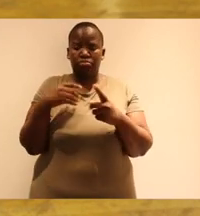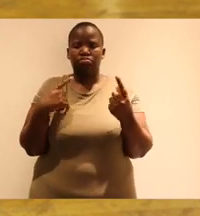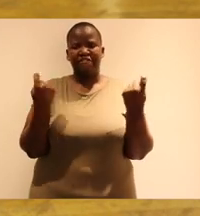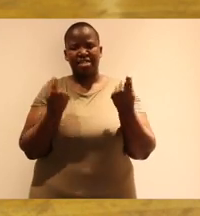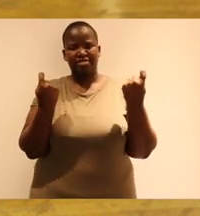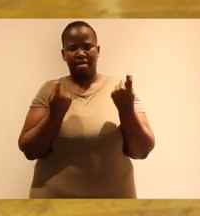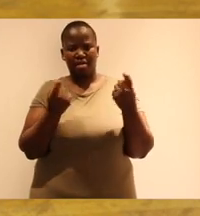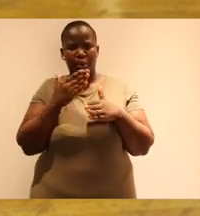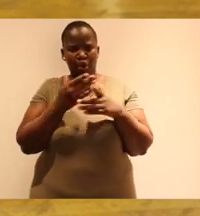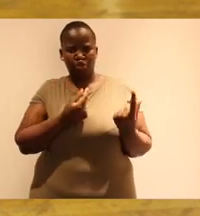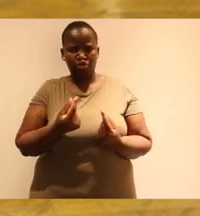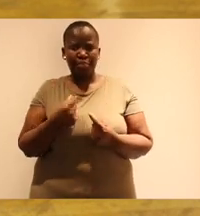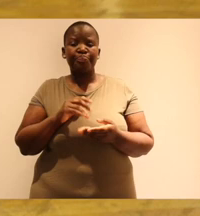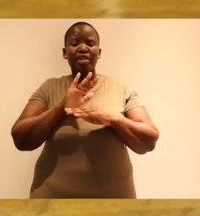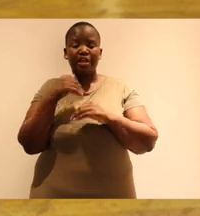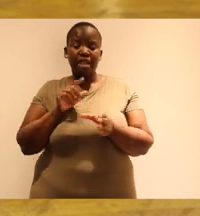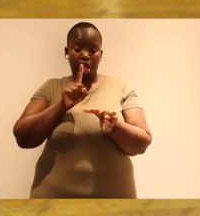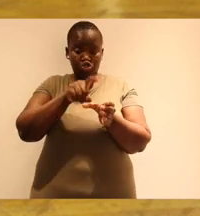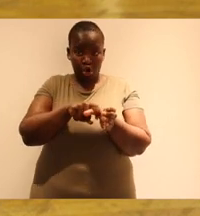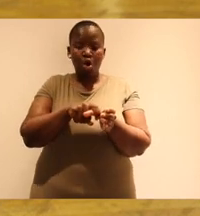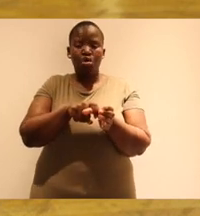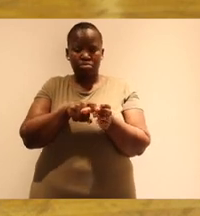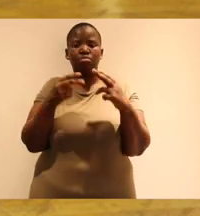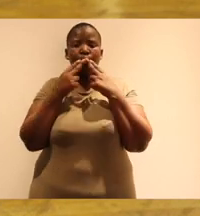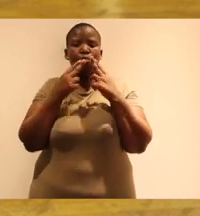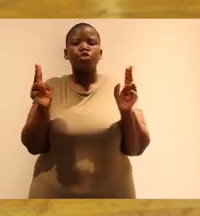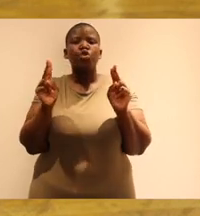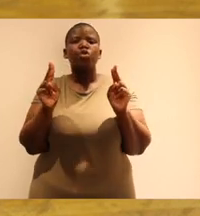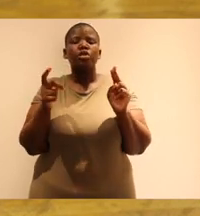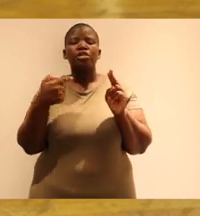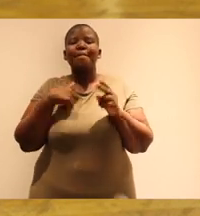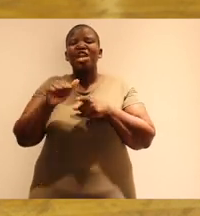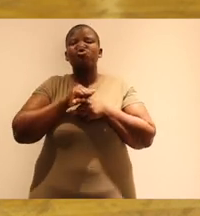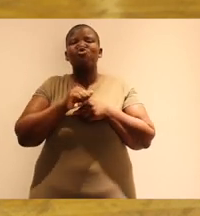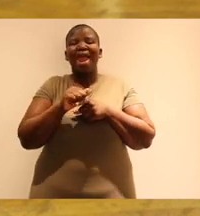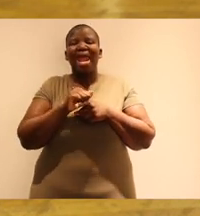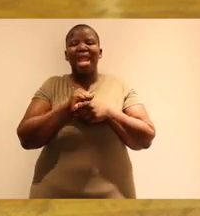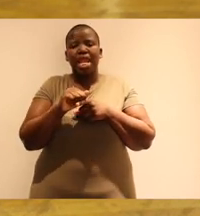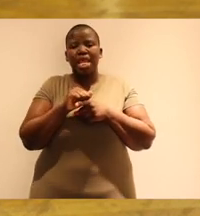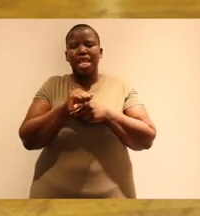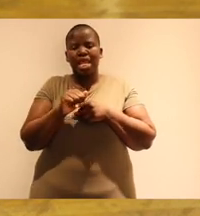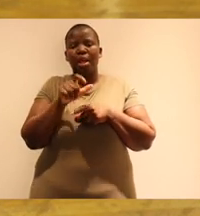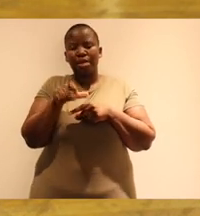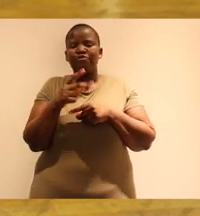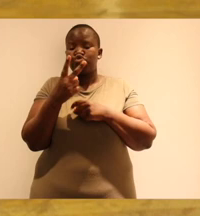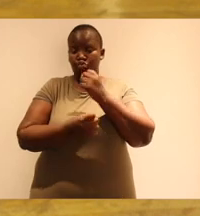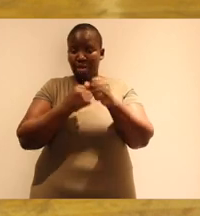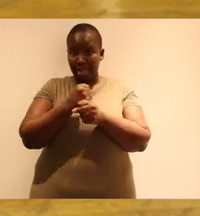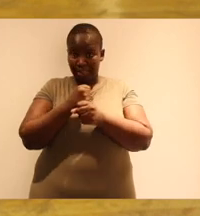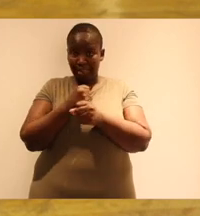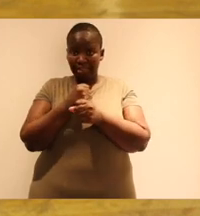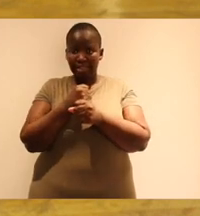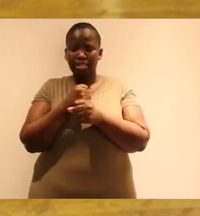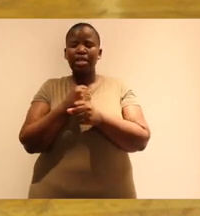festival. After I got to join Unmute as a trainee for 2 years, and